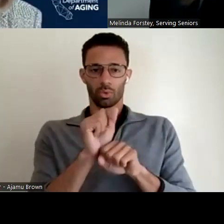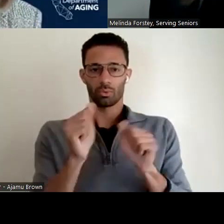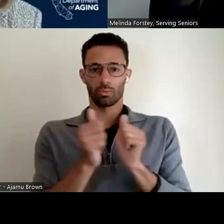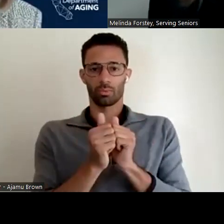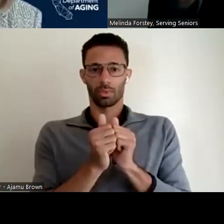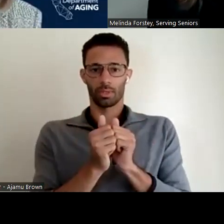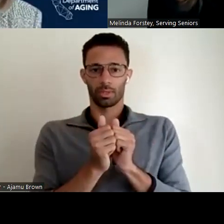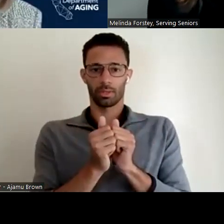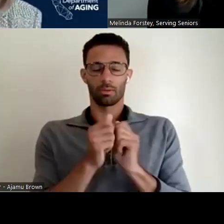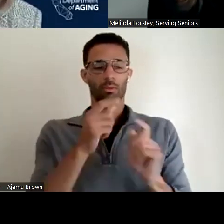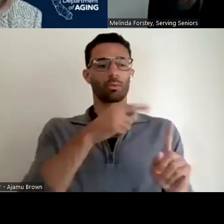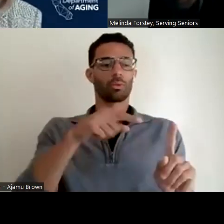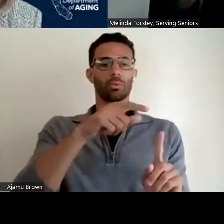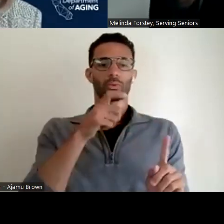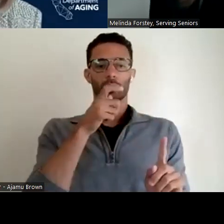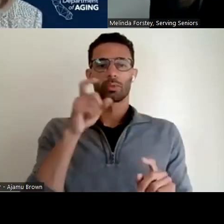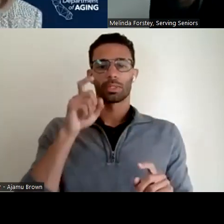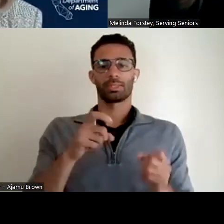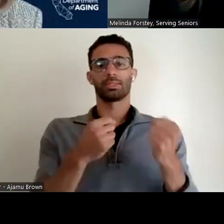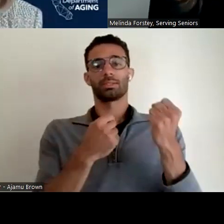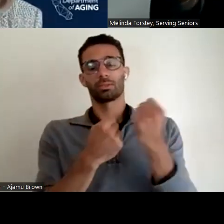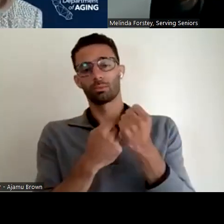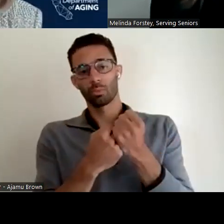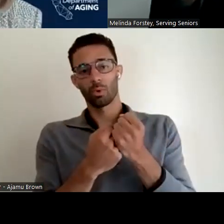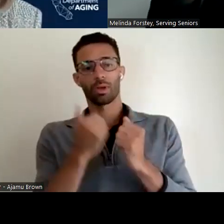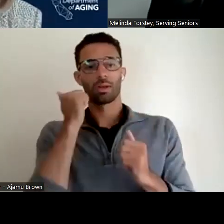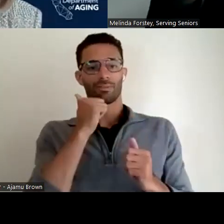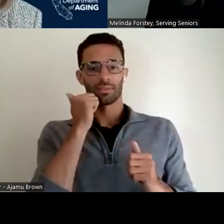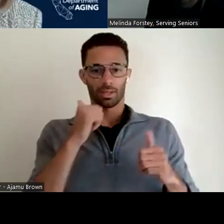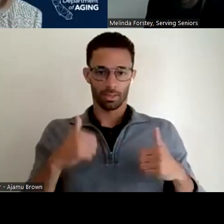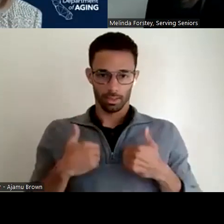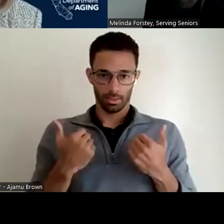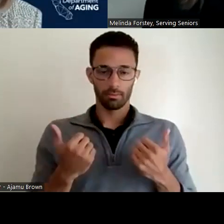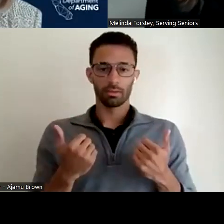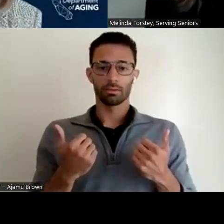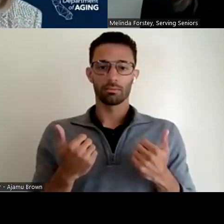need support with activities of daily living and may need